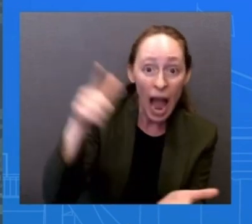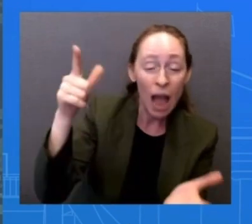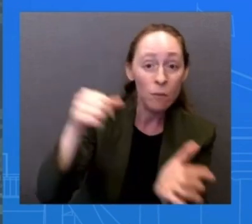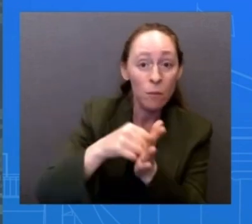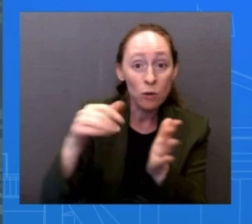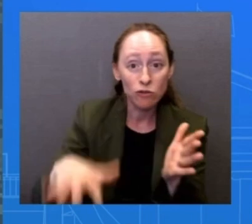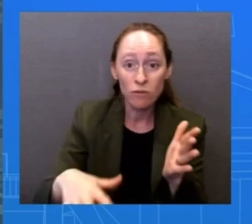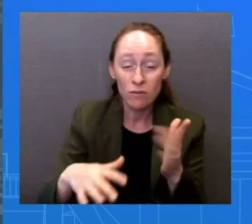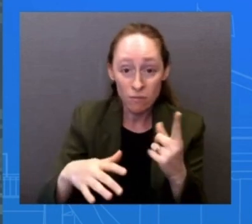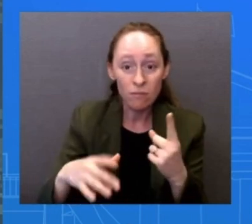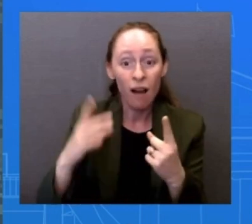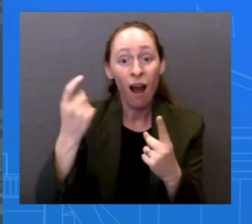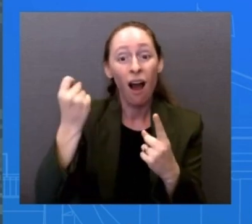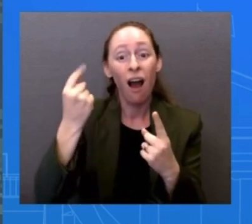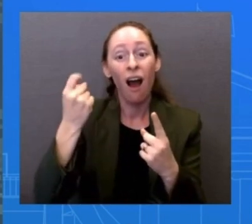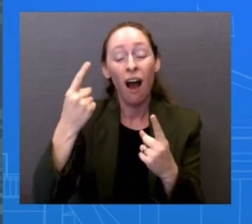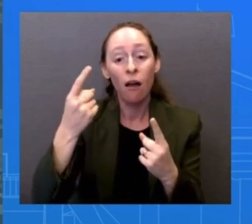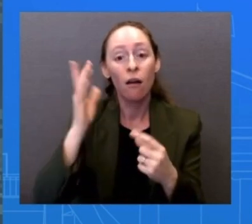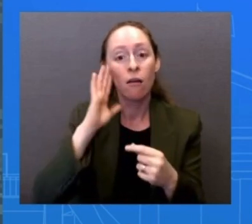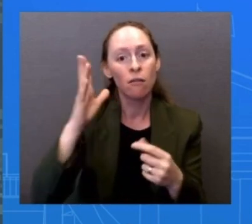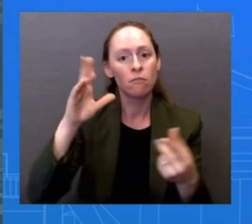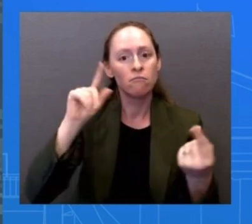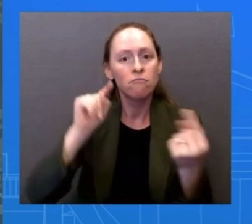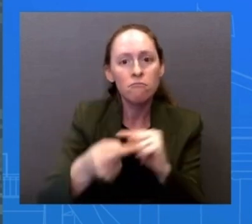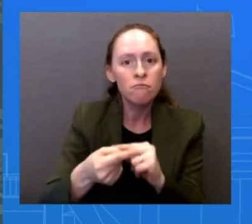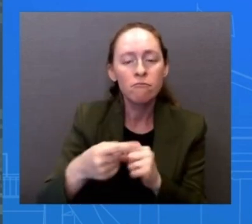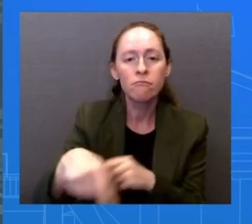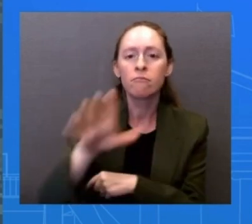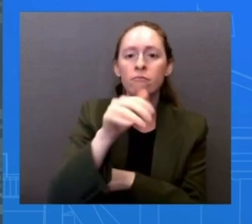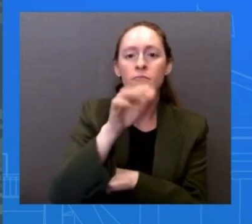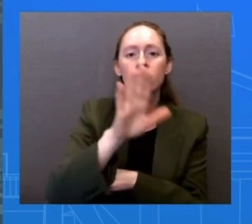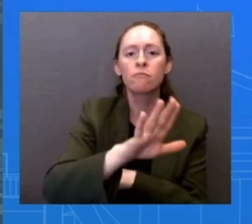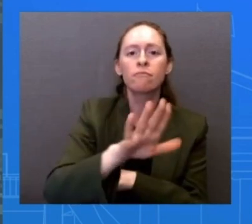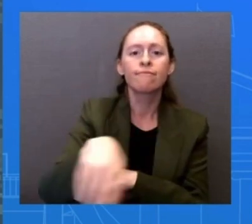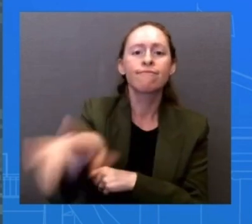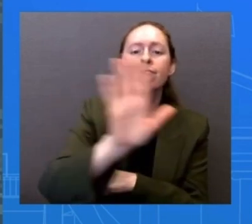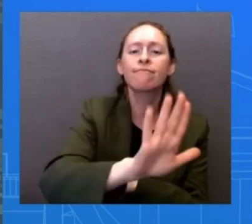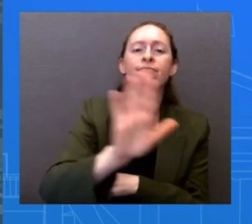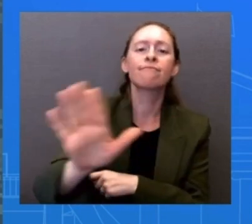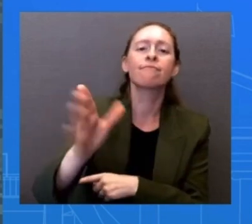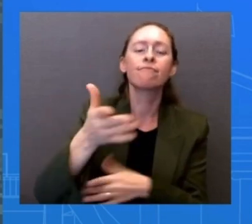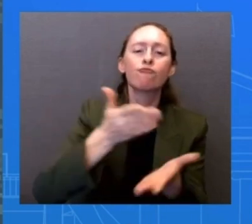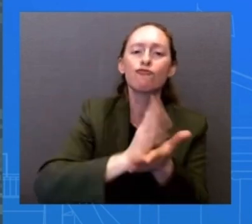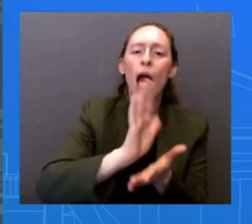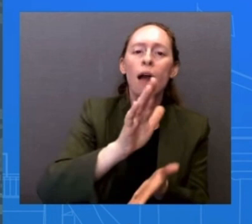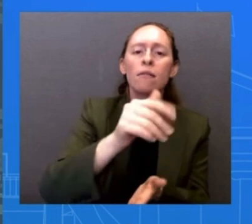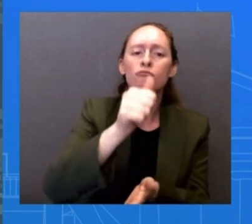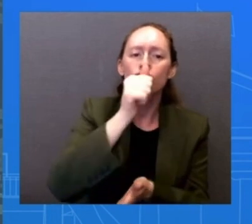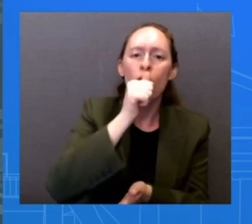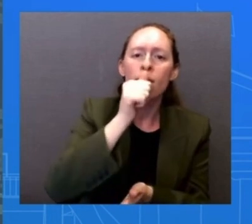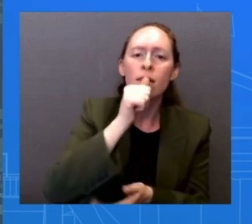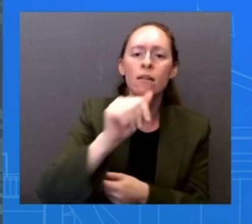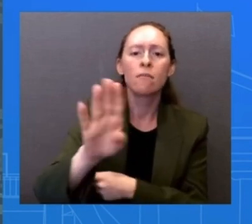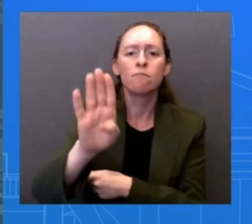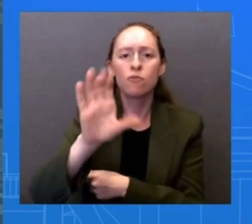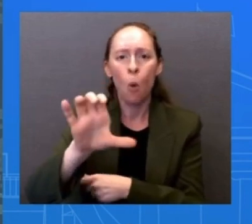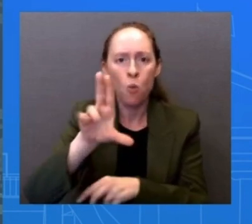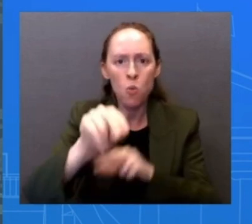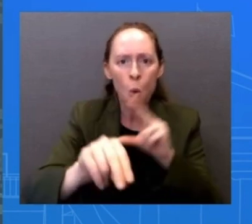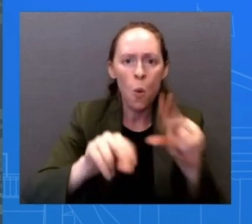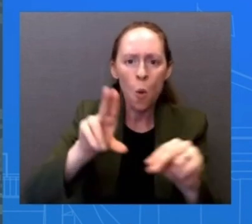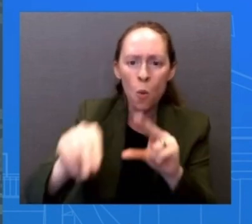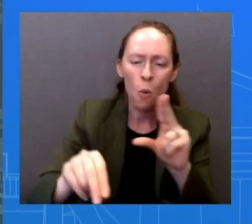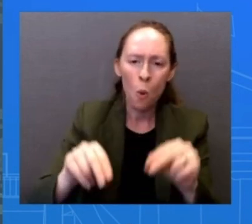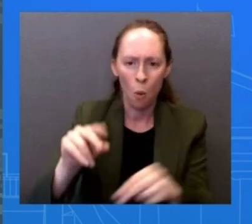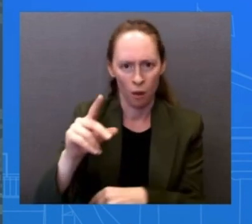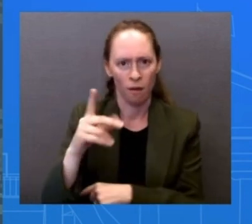contraception. We're talking about marriage. That is what extreme Republican officials are trying to do. That's what we're speaking to. I'm not